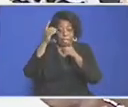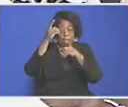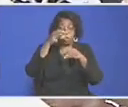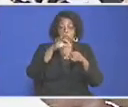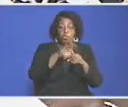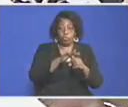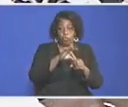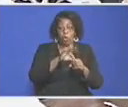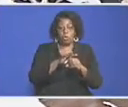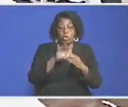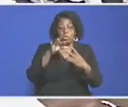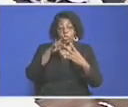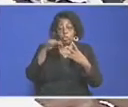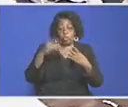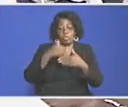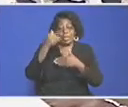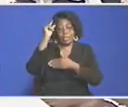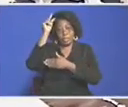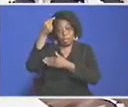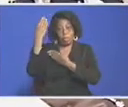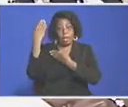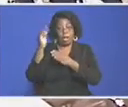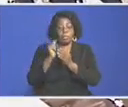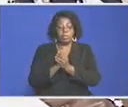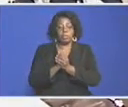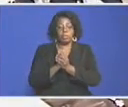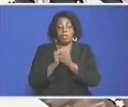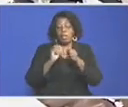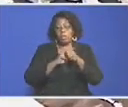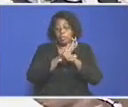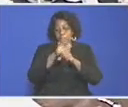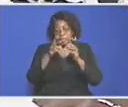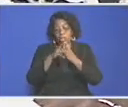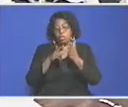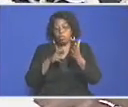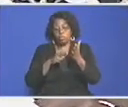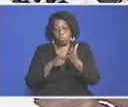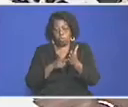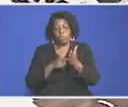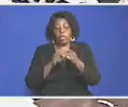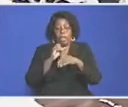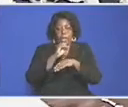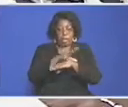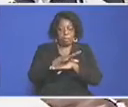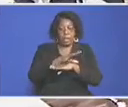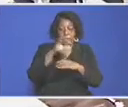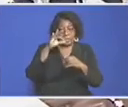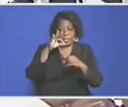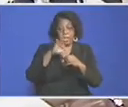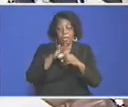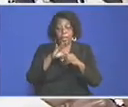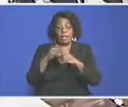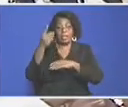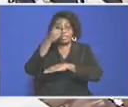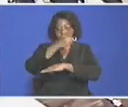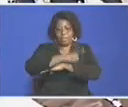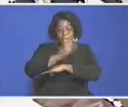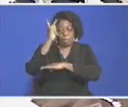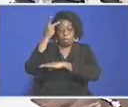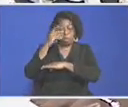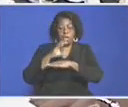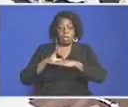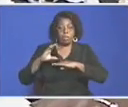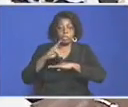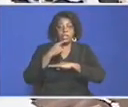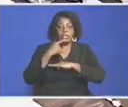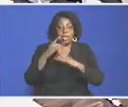next government of the Bahamas. COVID-19 safety protocols will impact the pace of voting on Election Day, but the acting parliamentary commissioner